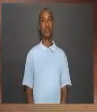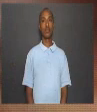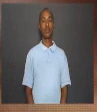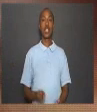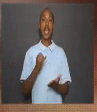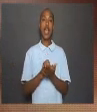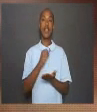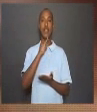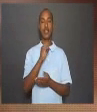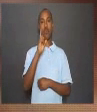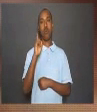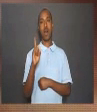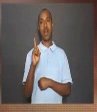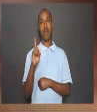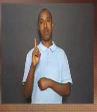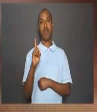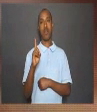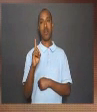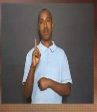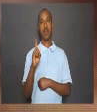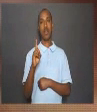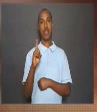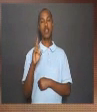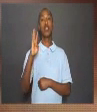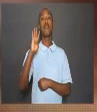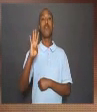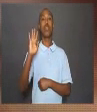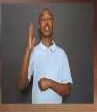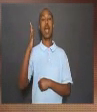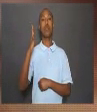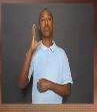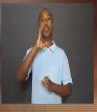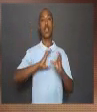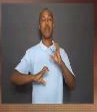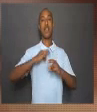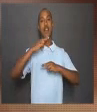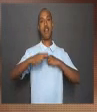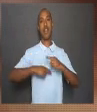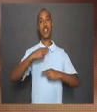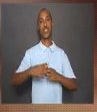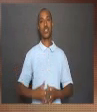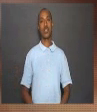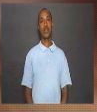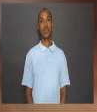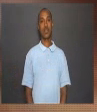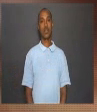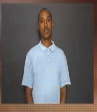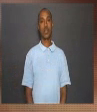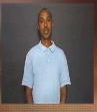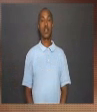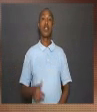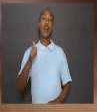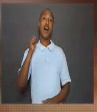It is one of the 4 types of chemical reactions. The